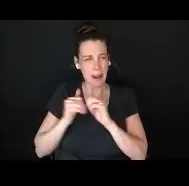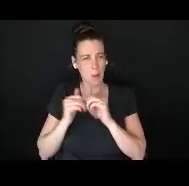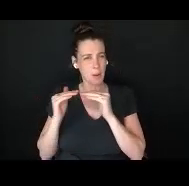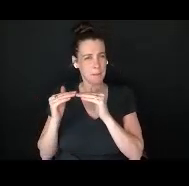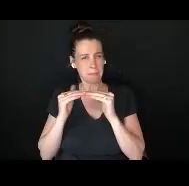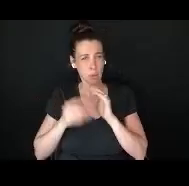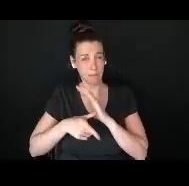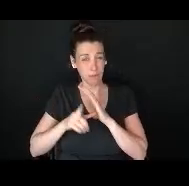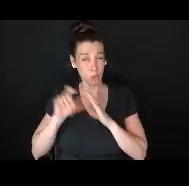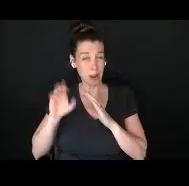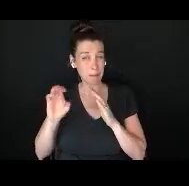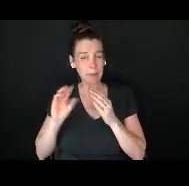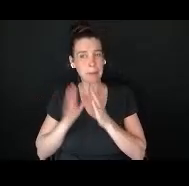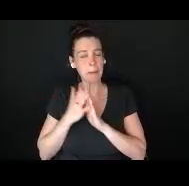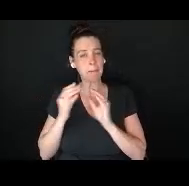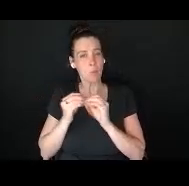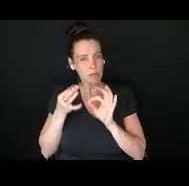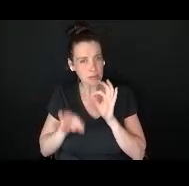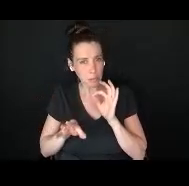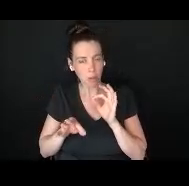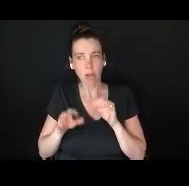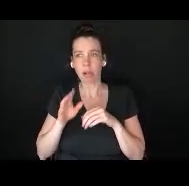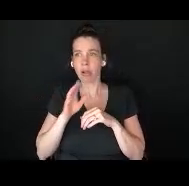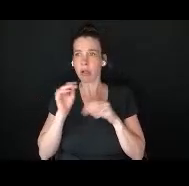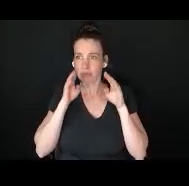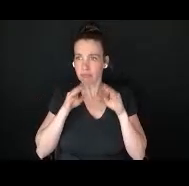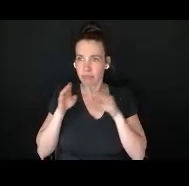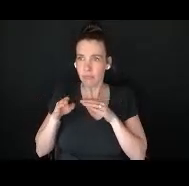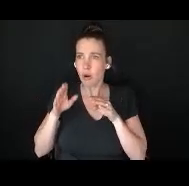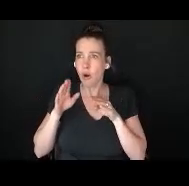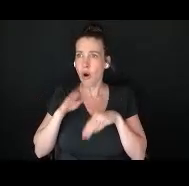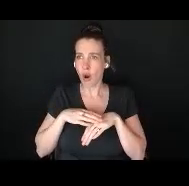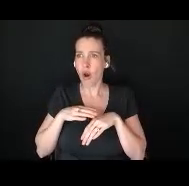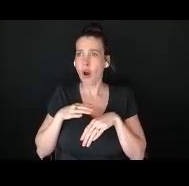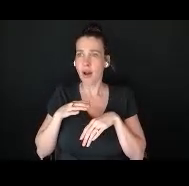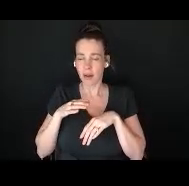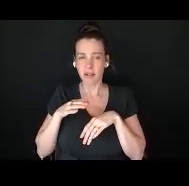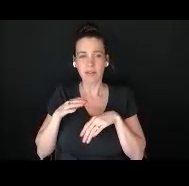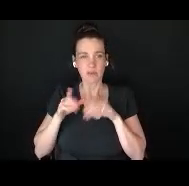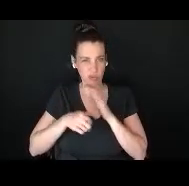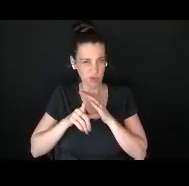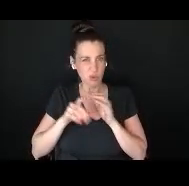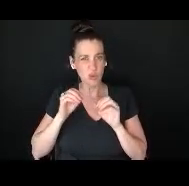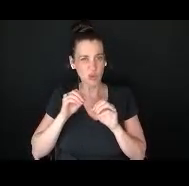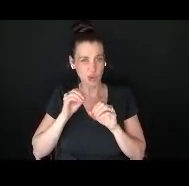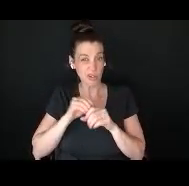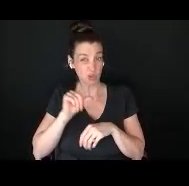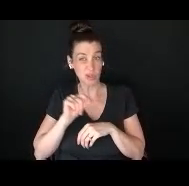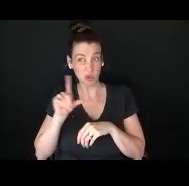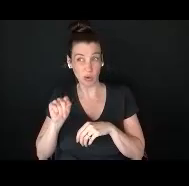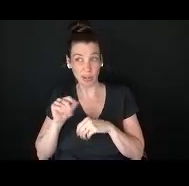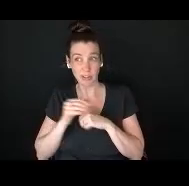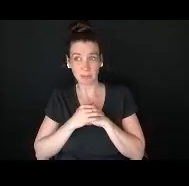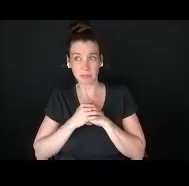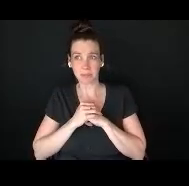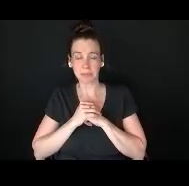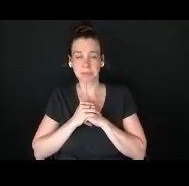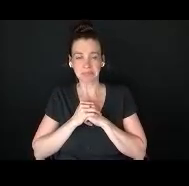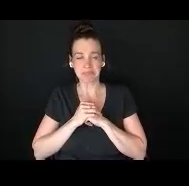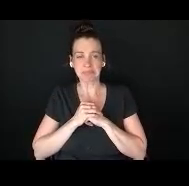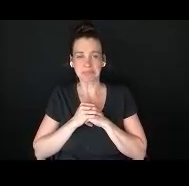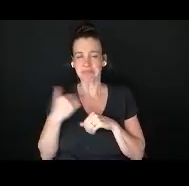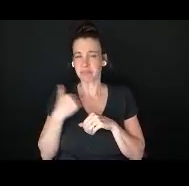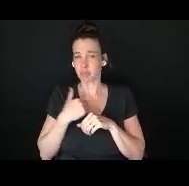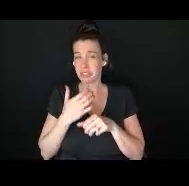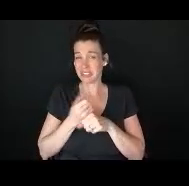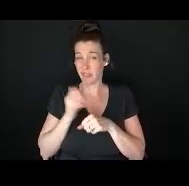be simplified and focus reviewers on key questions of review in 2020. We received over 400